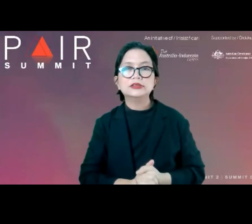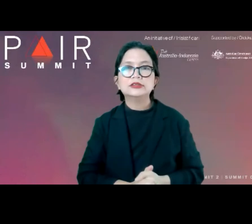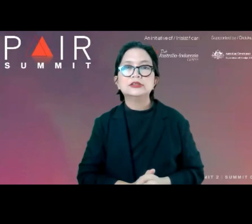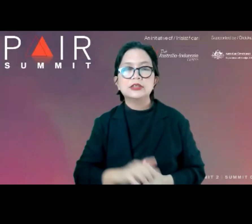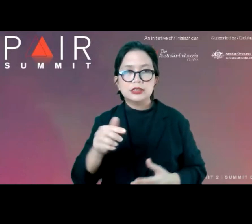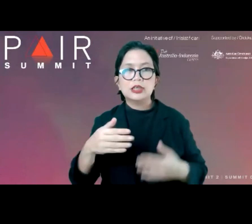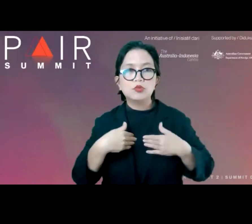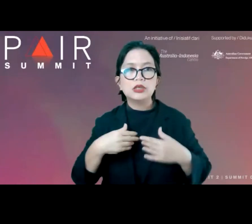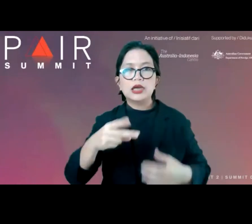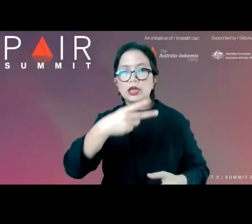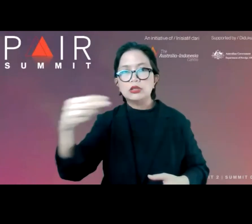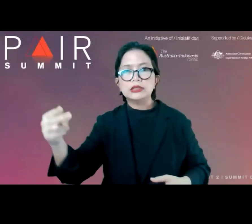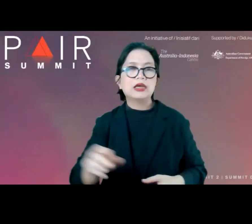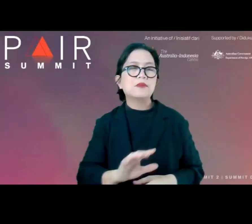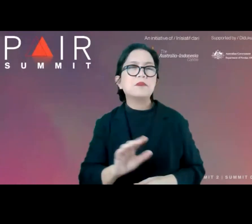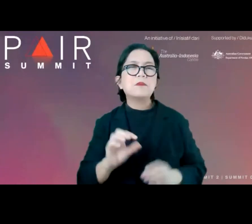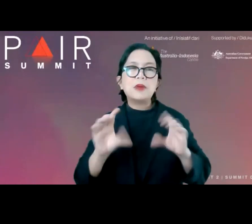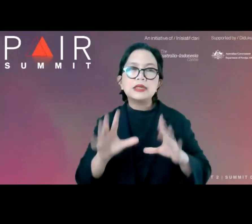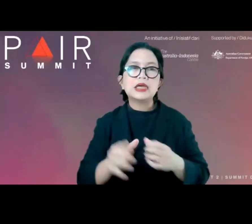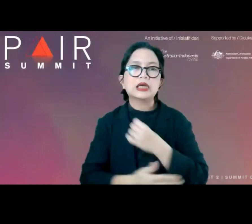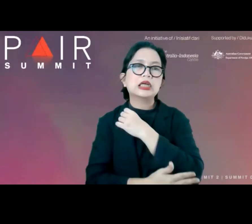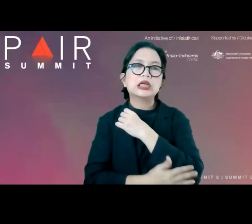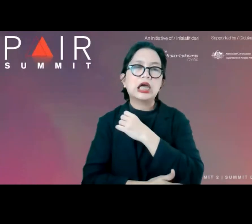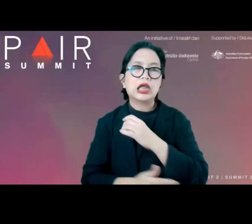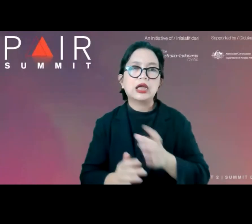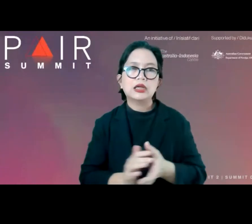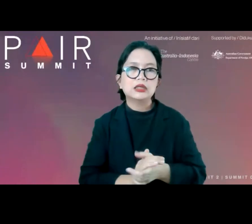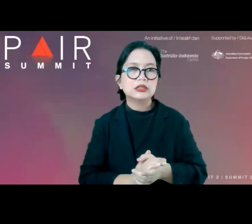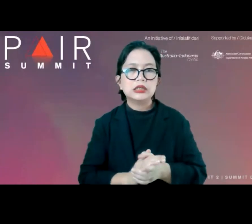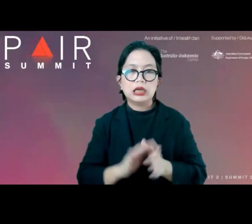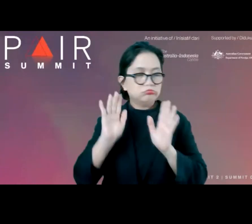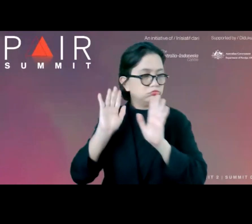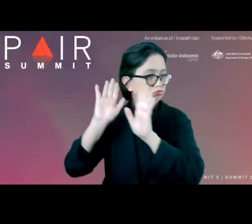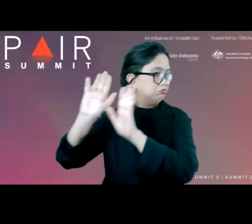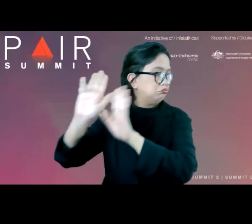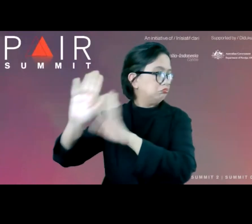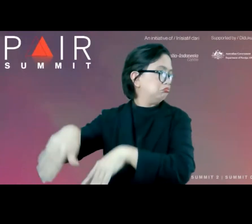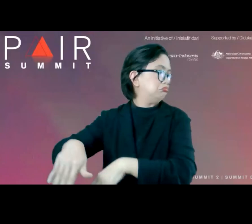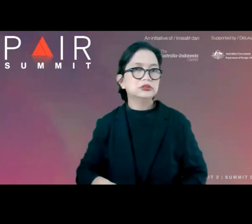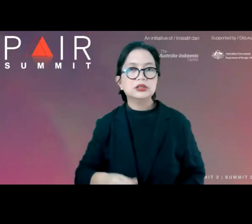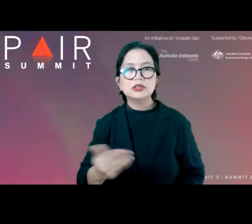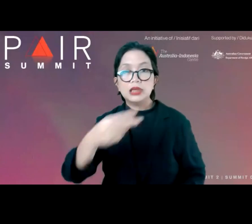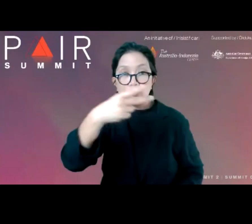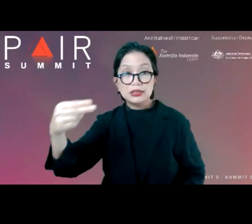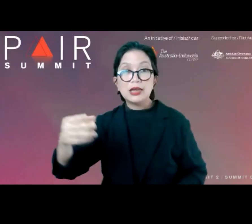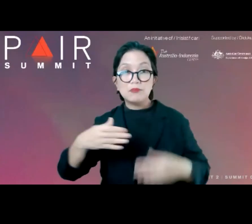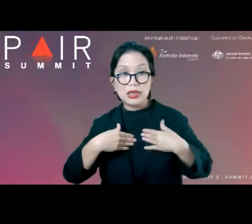skepticism around the world about experts. But I think in Indonesia, we still have that. As has also been pointed out, there